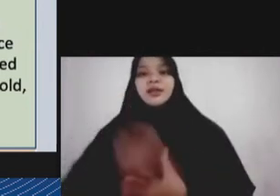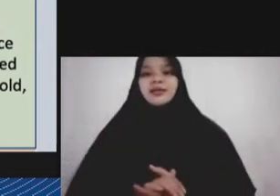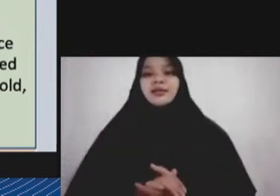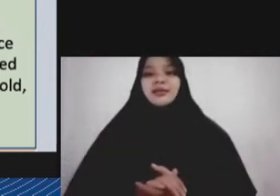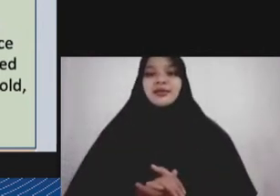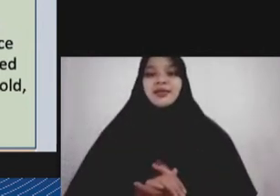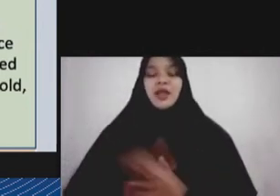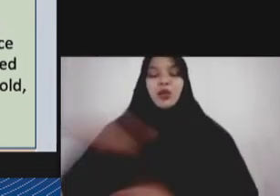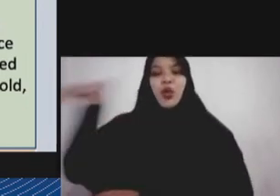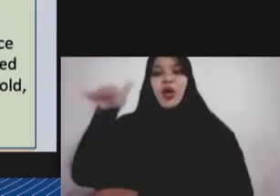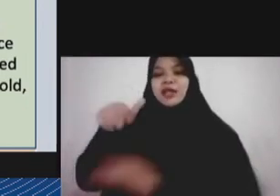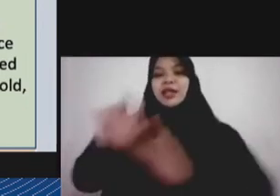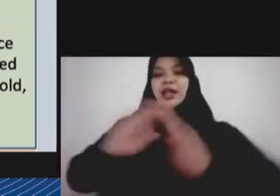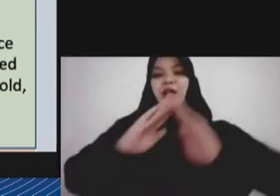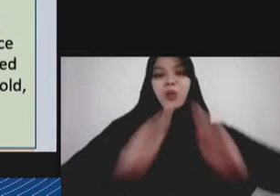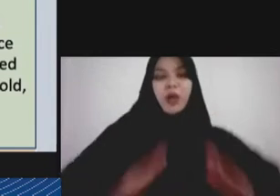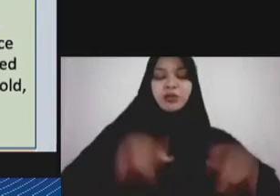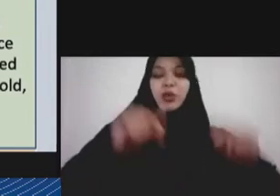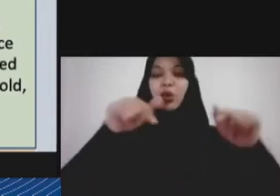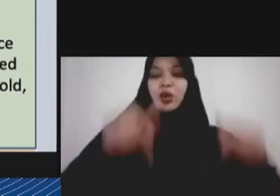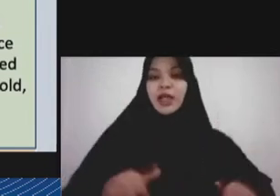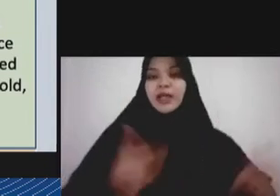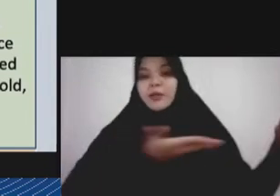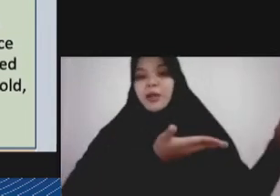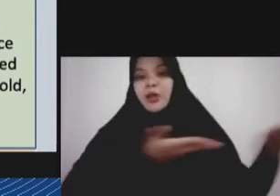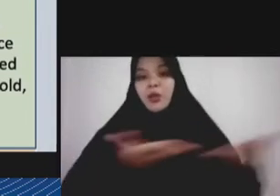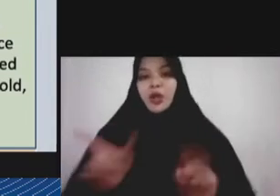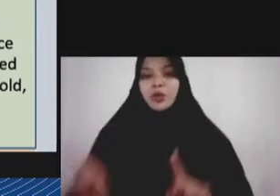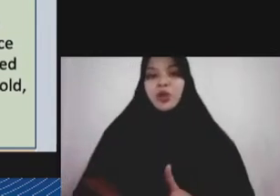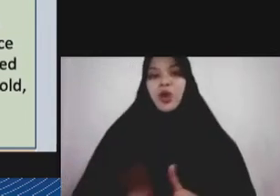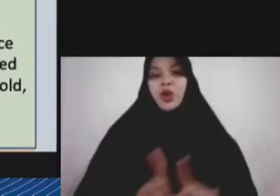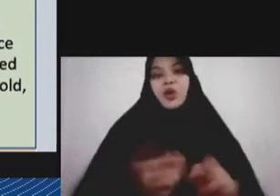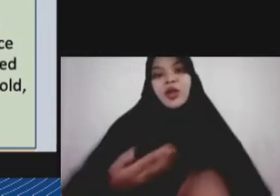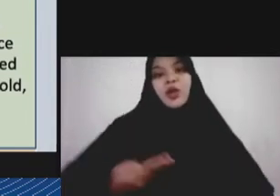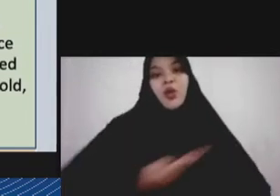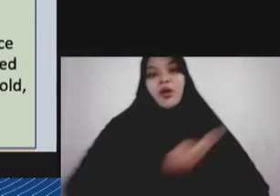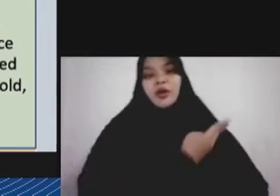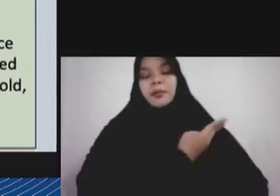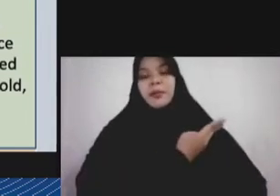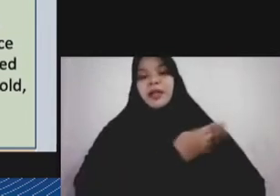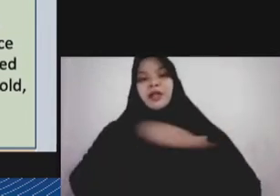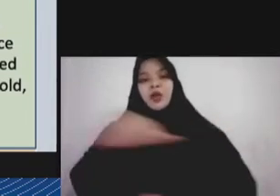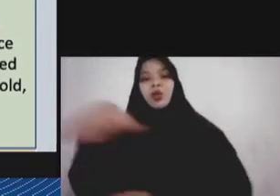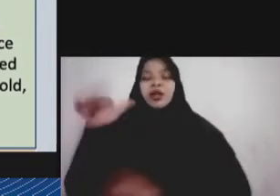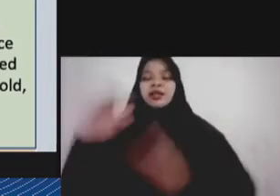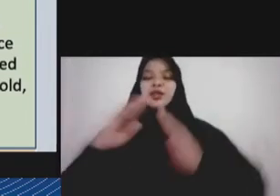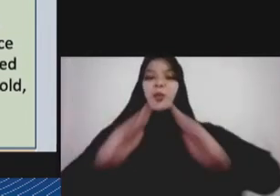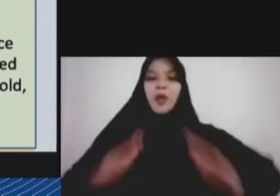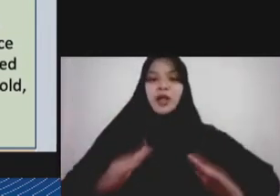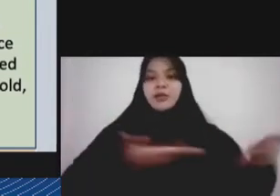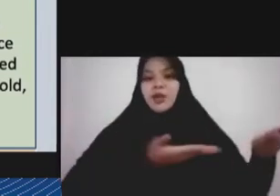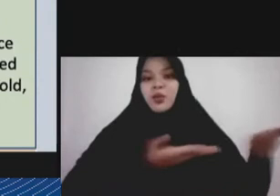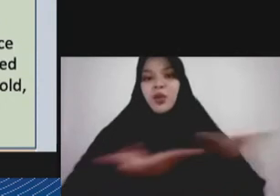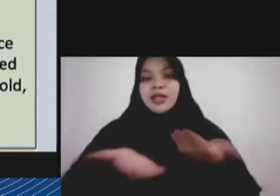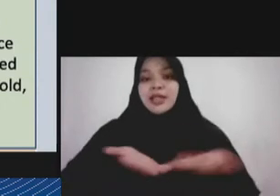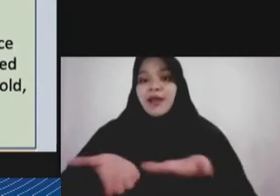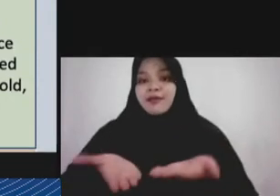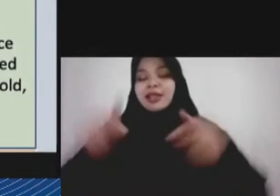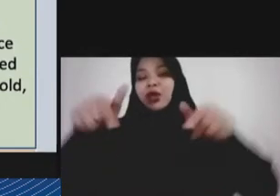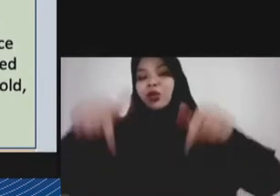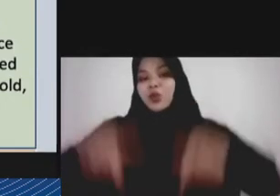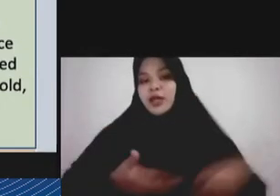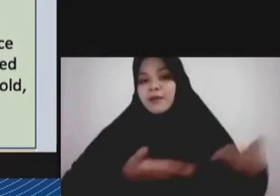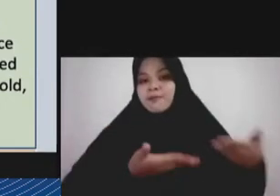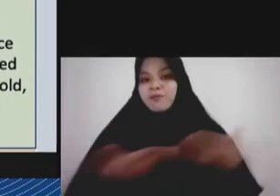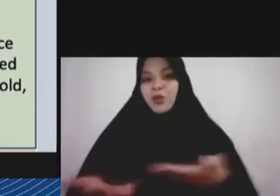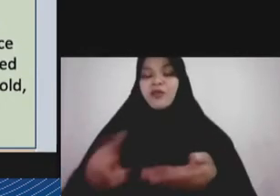in household are providing assistance to victims of domestic violence, providing services, providing safe